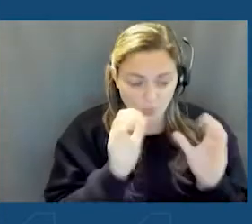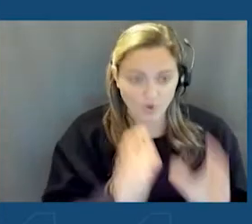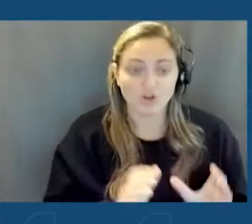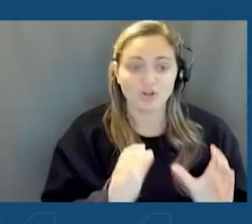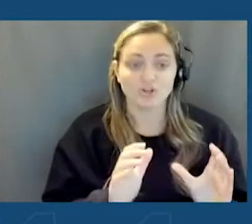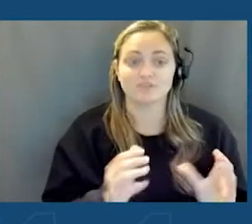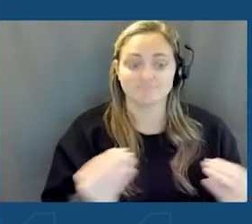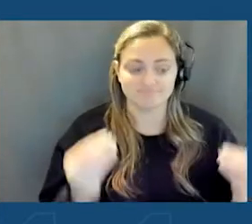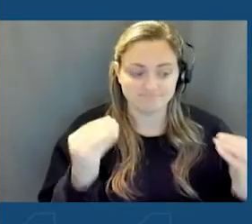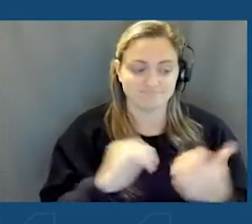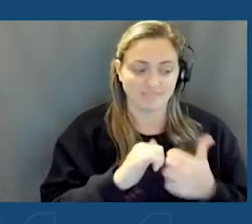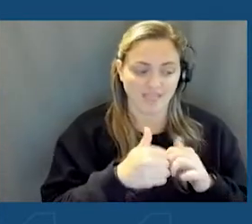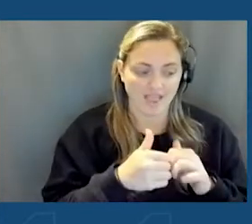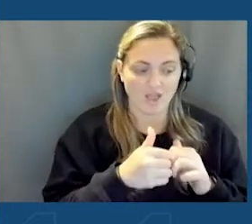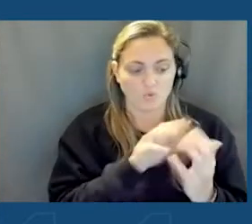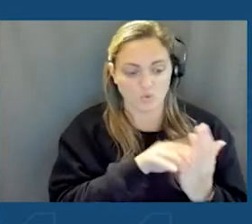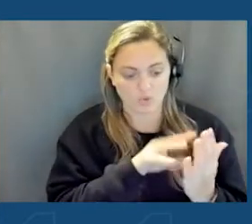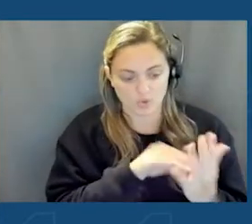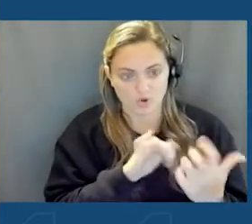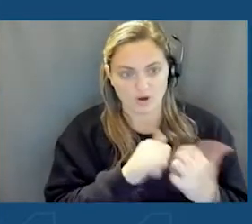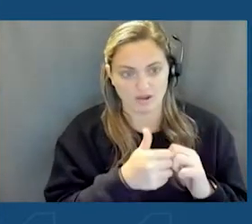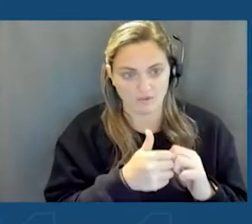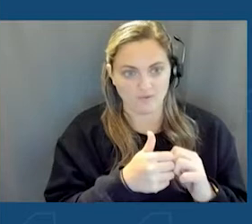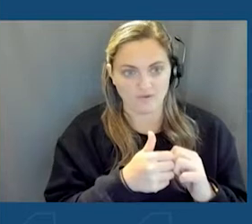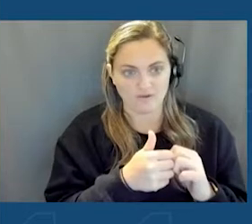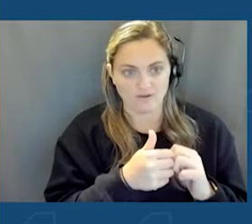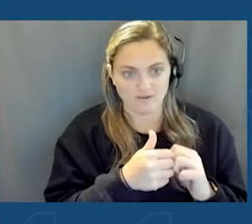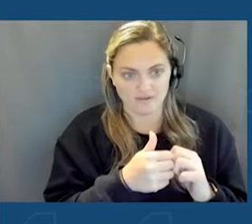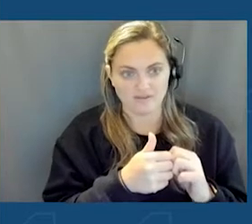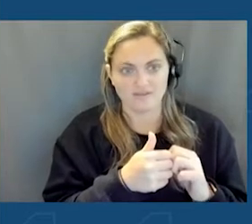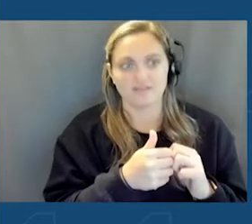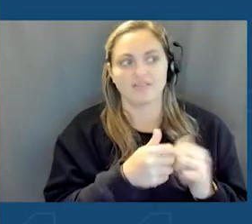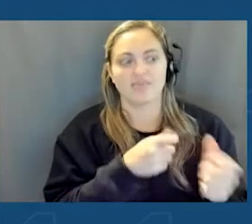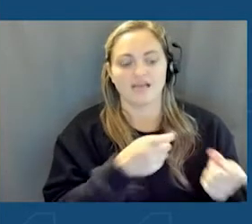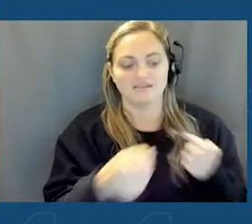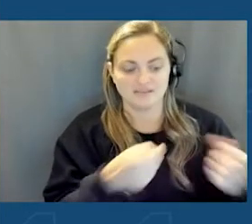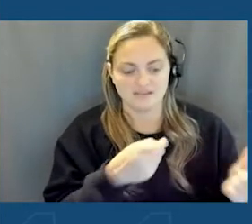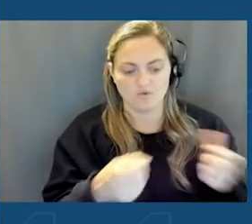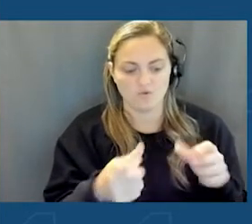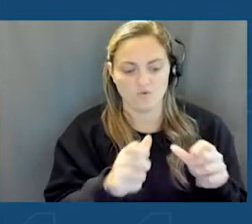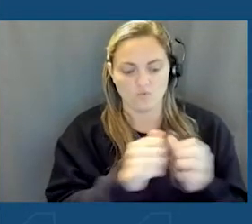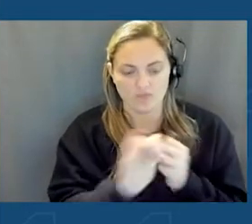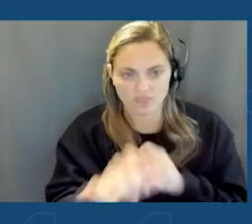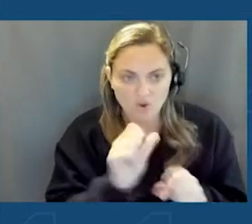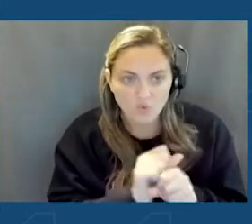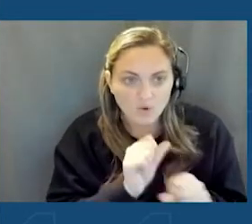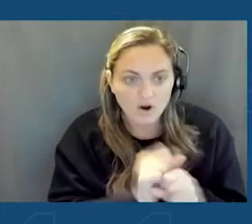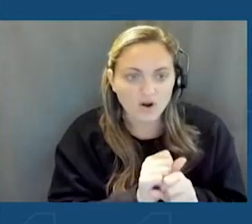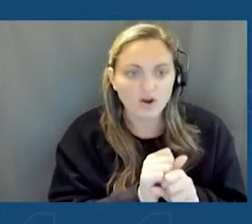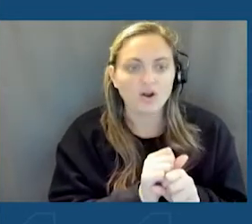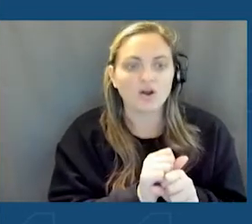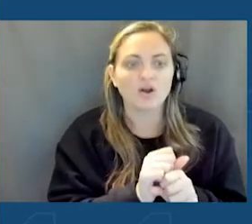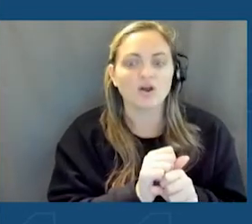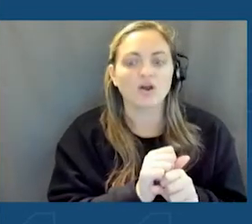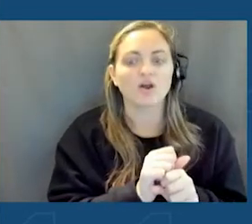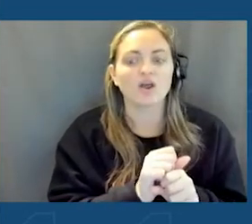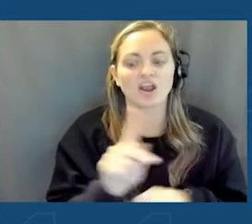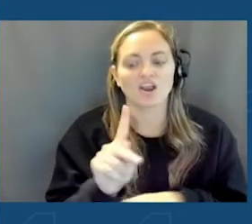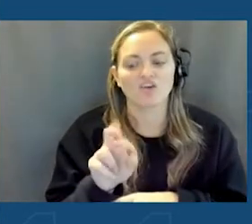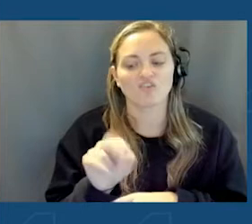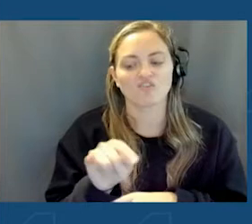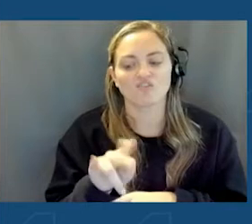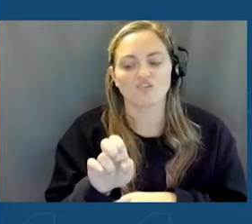have lessons that deal with the work in the karate field. So we're going